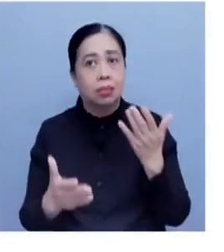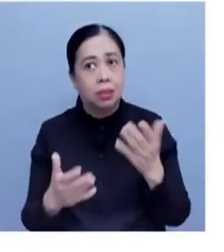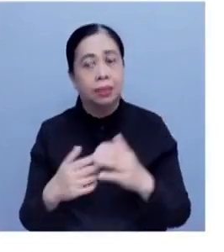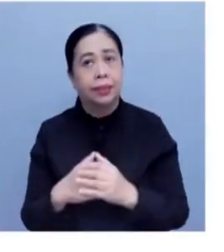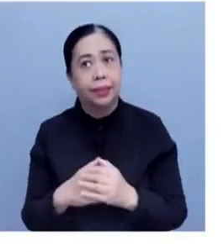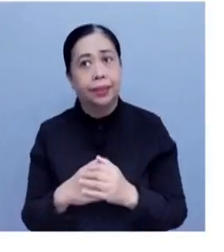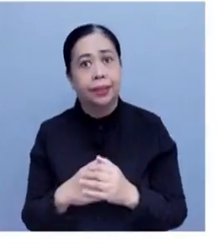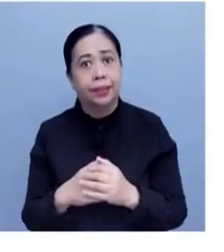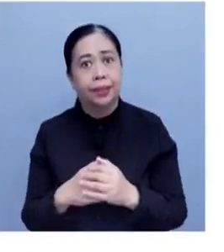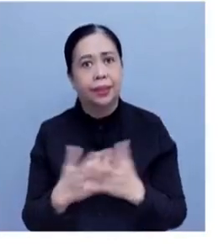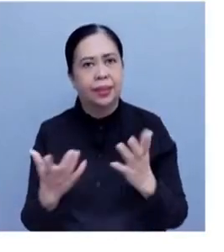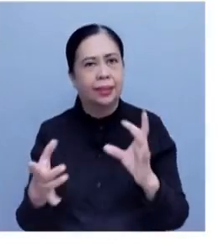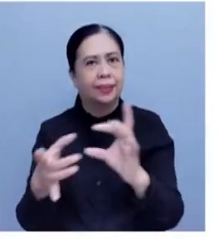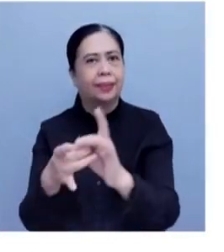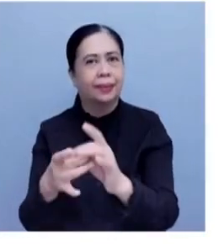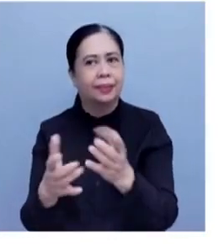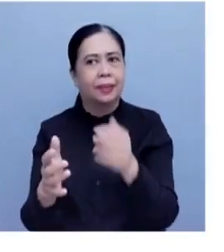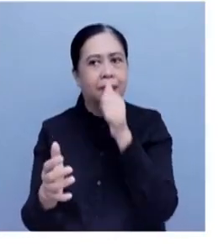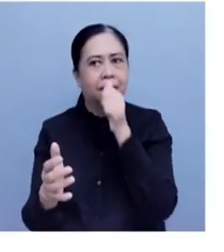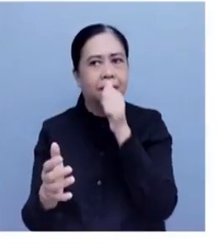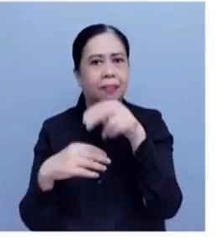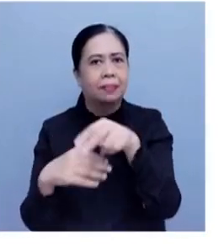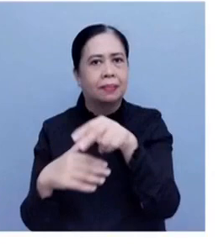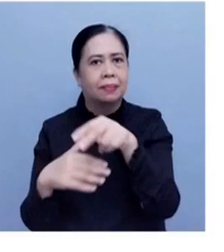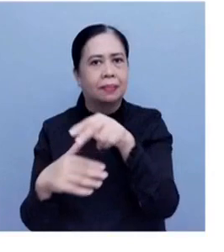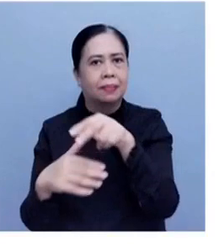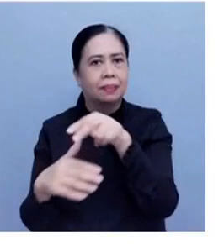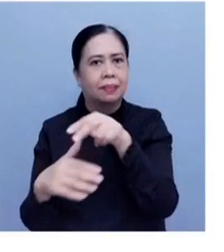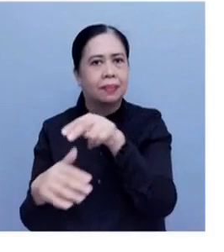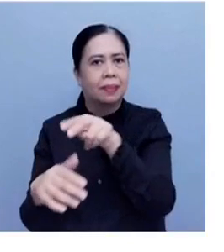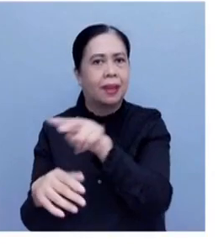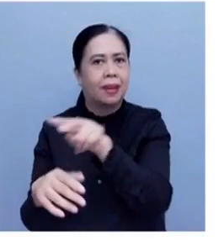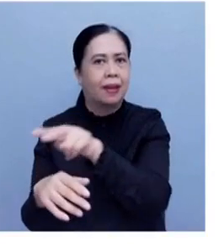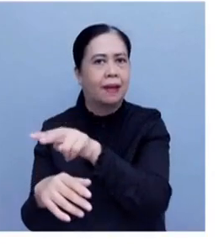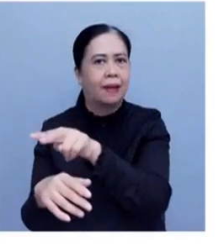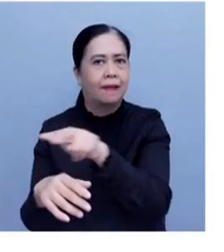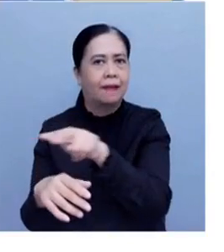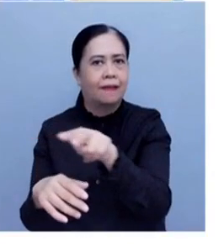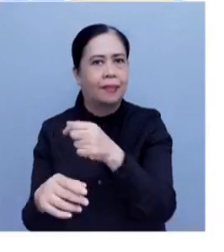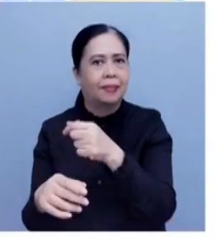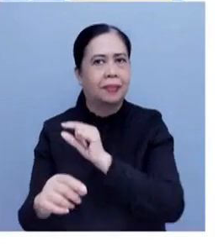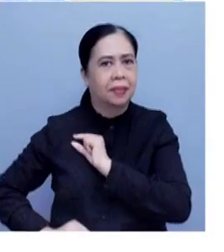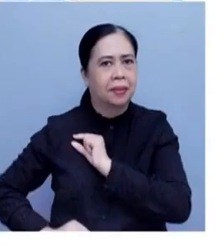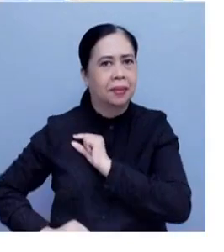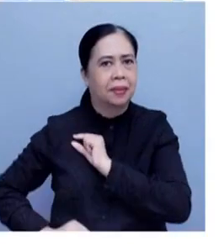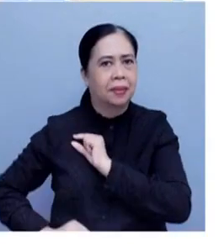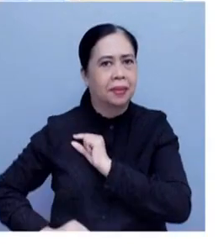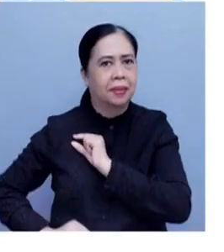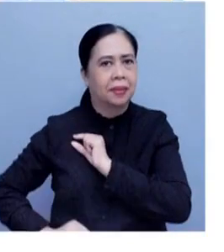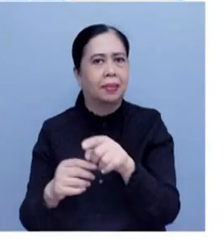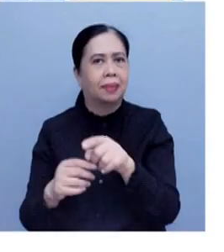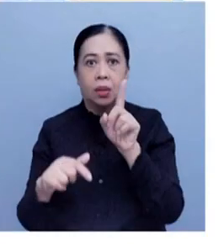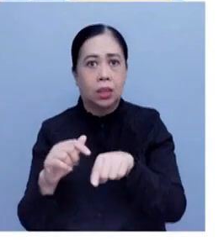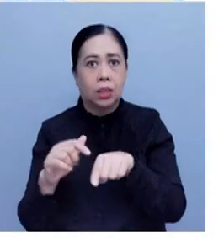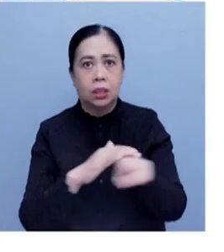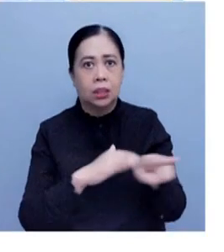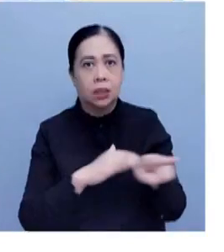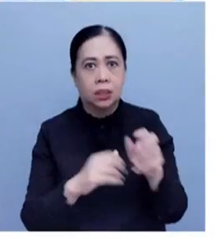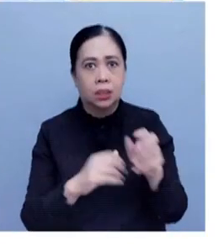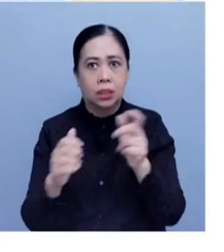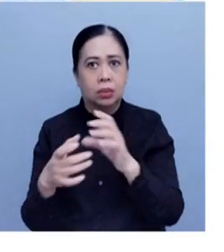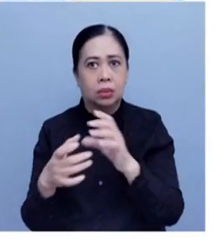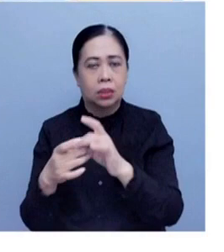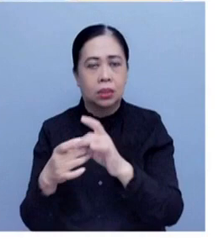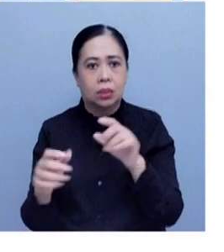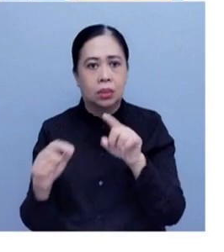in cahoots with some guards or officials there, because you cannot really do that. Nung pinasakay namin siya